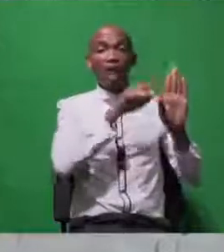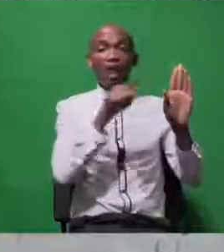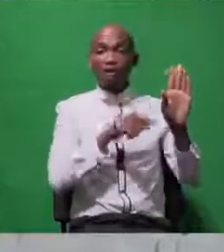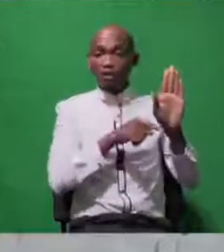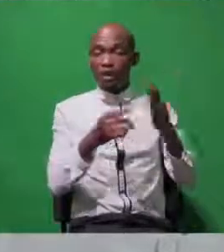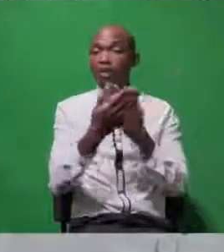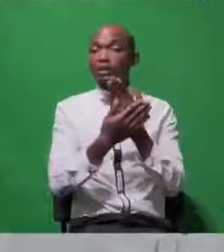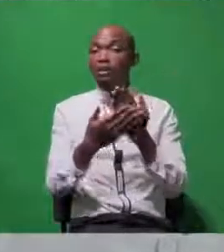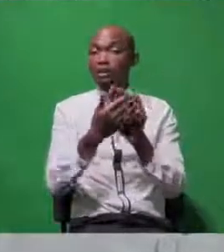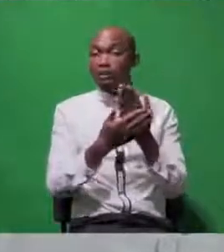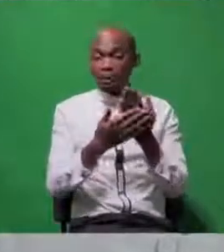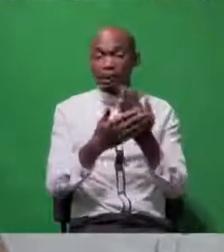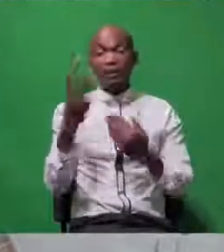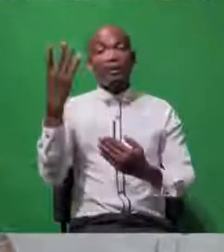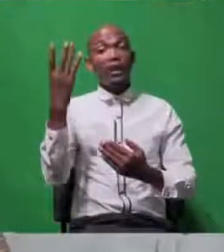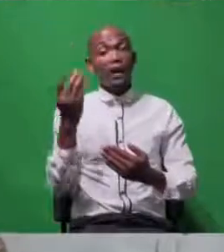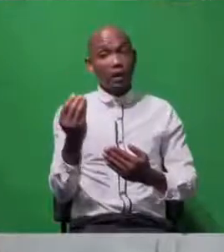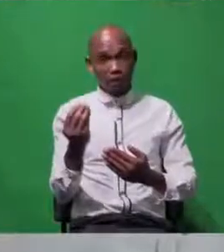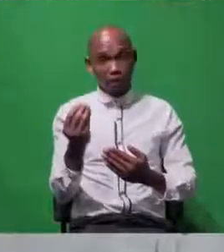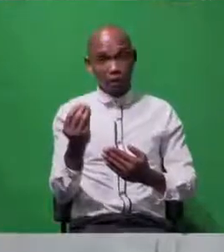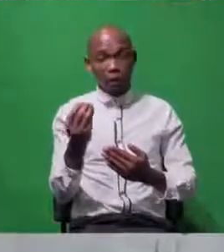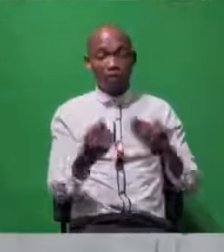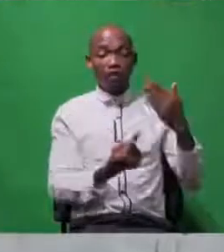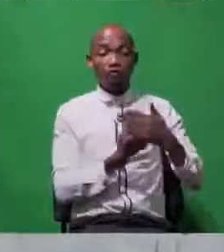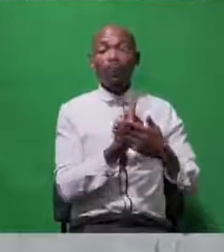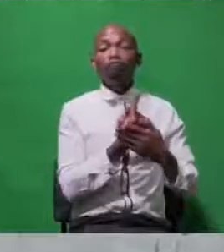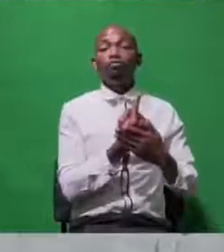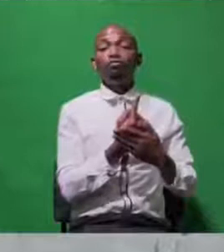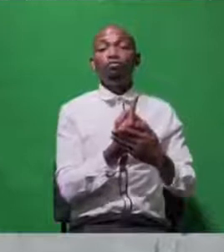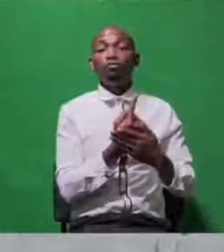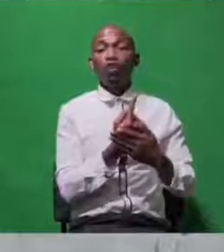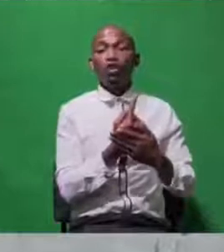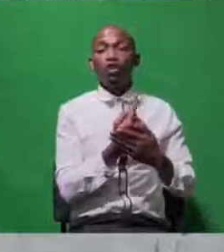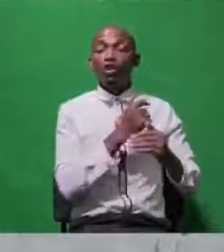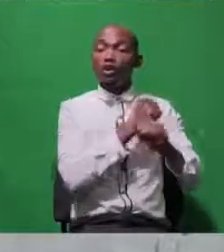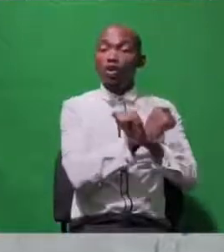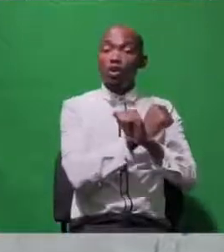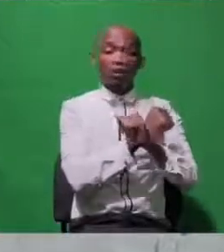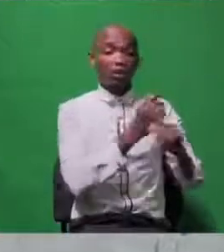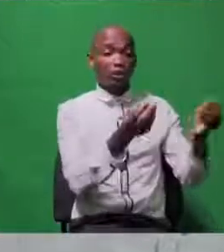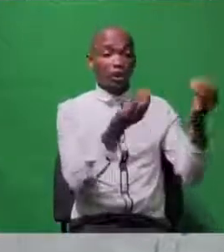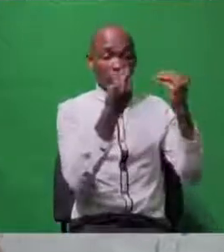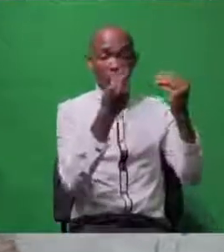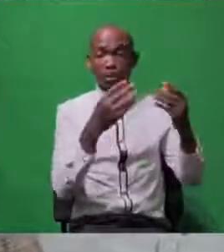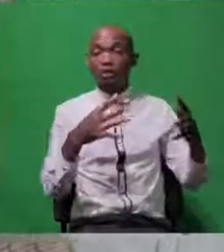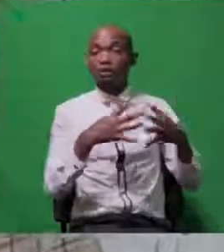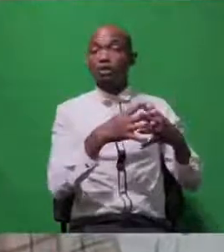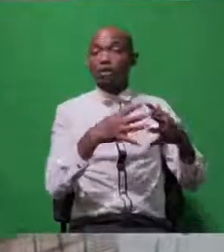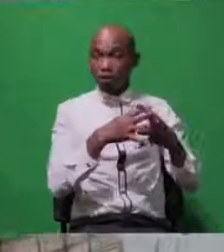has been inherited from colonial education system.